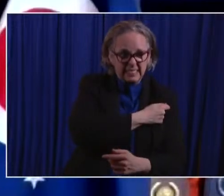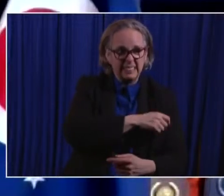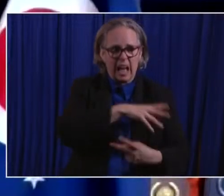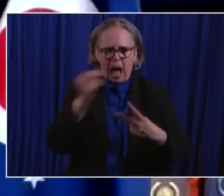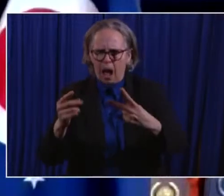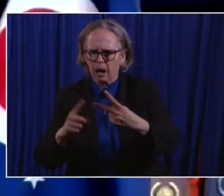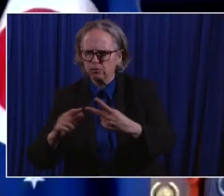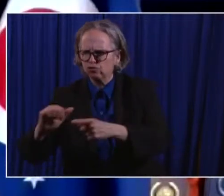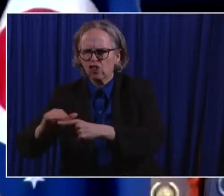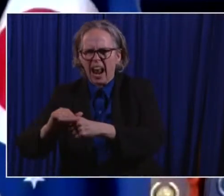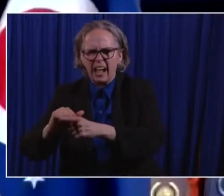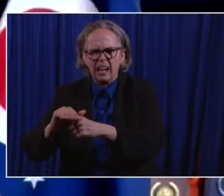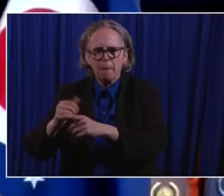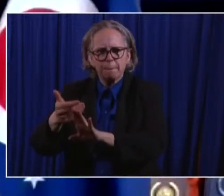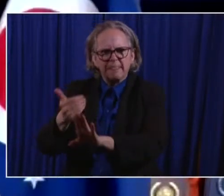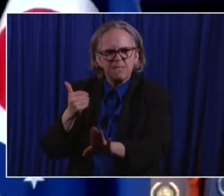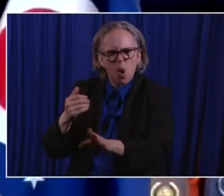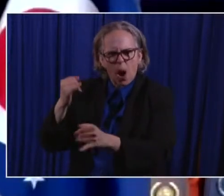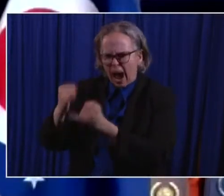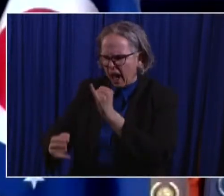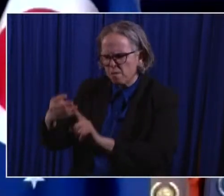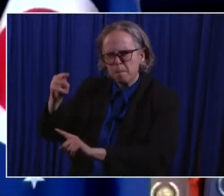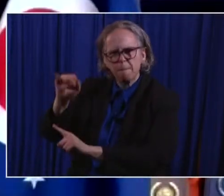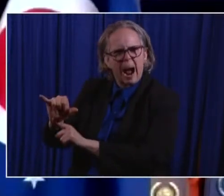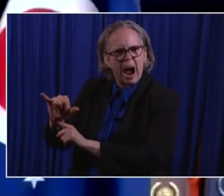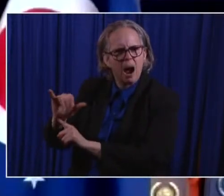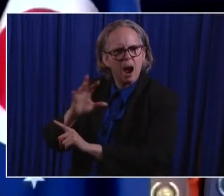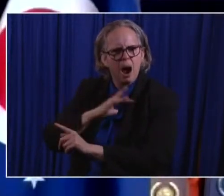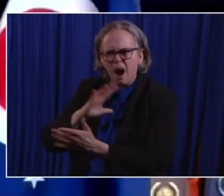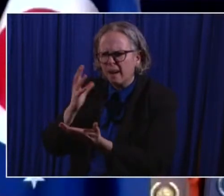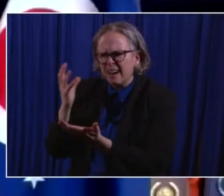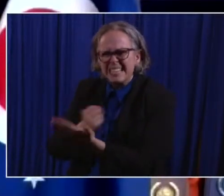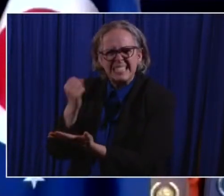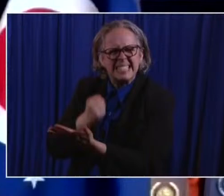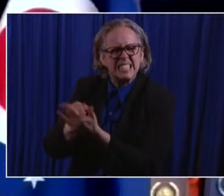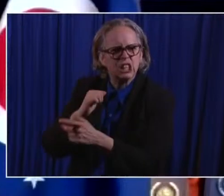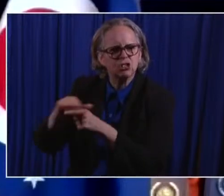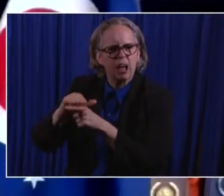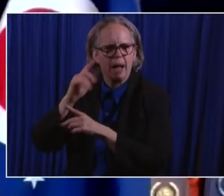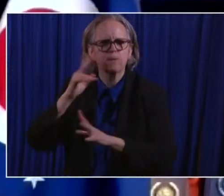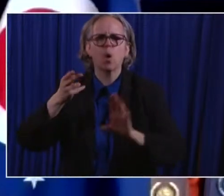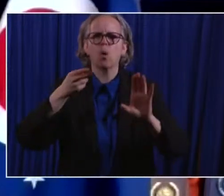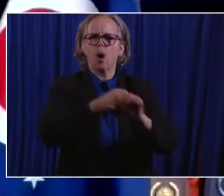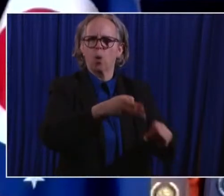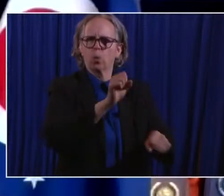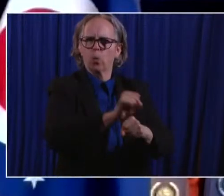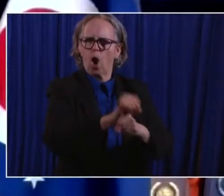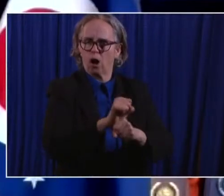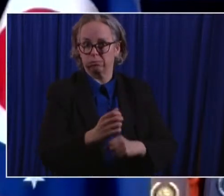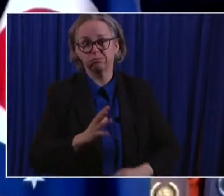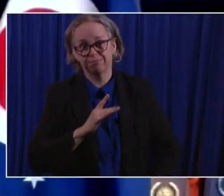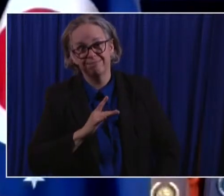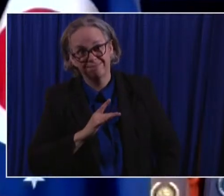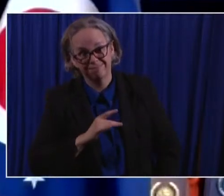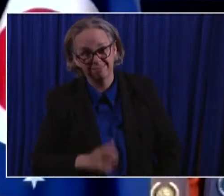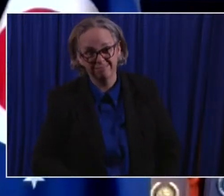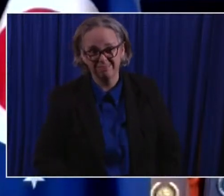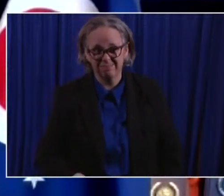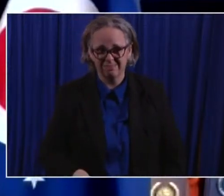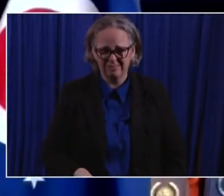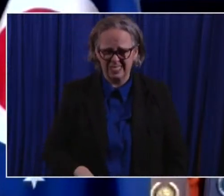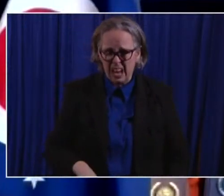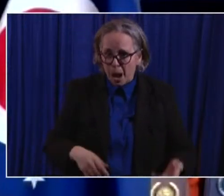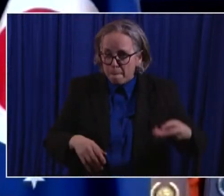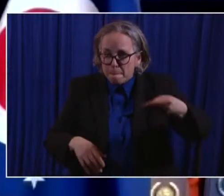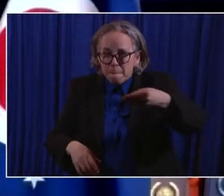programs we have with these in-demand credentialing programs for these jobs that pay more than $50,000 a year. We can